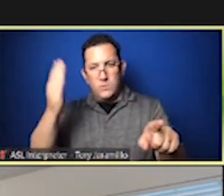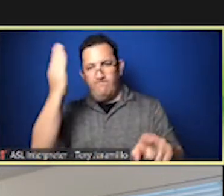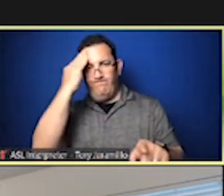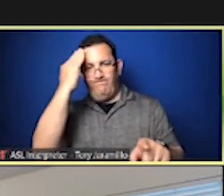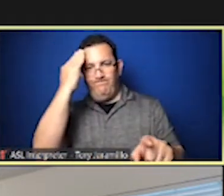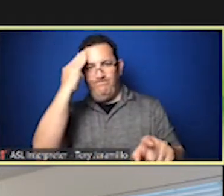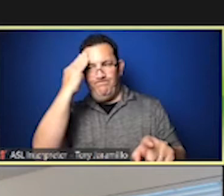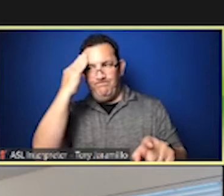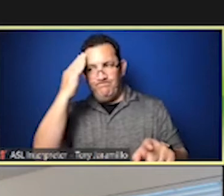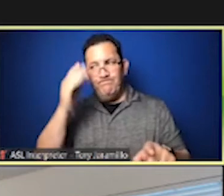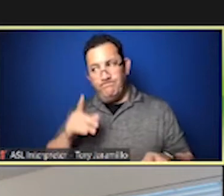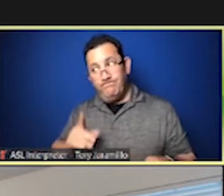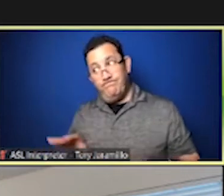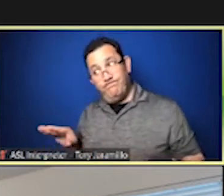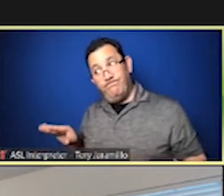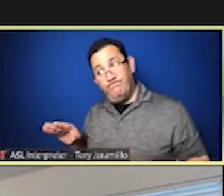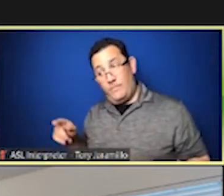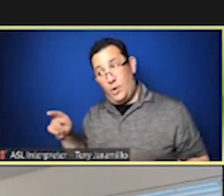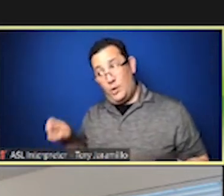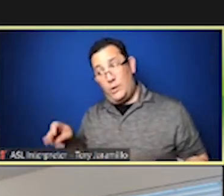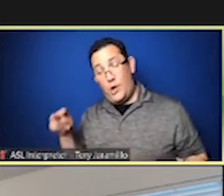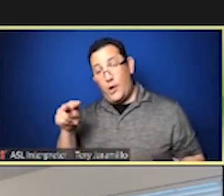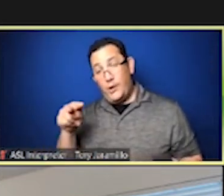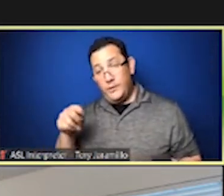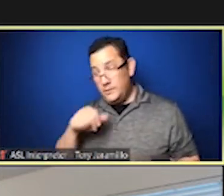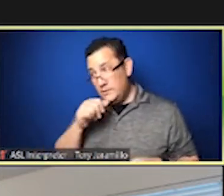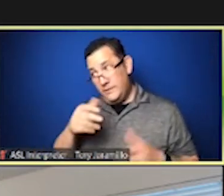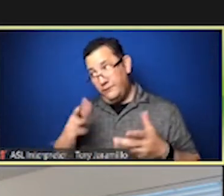you need to look at.